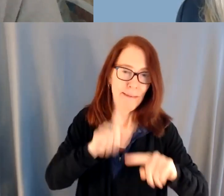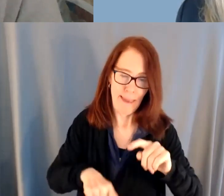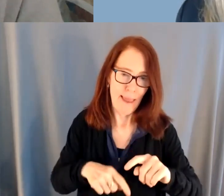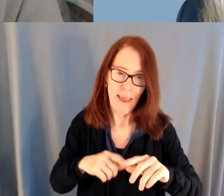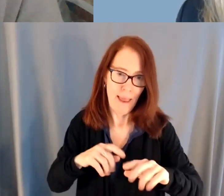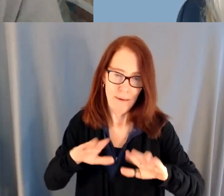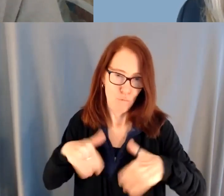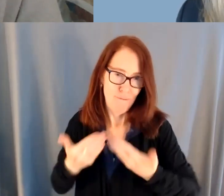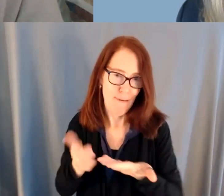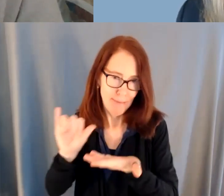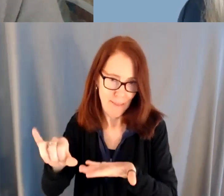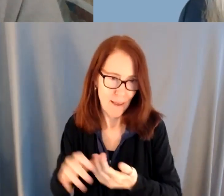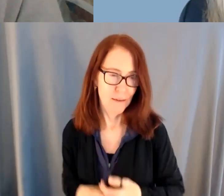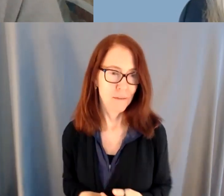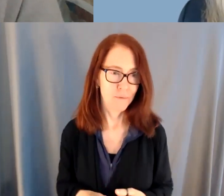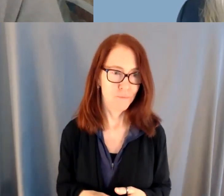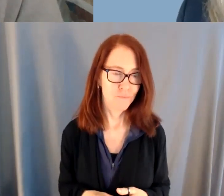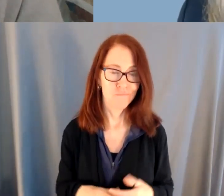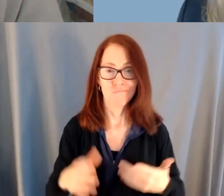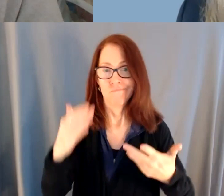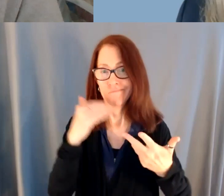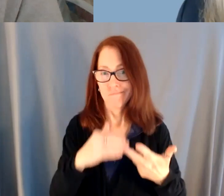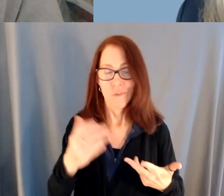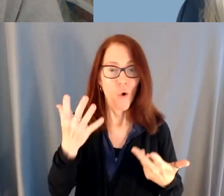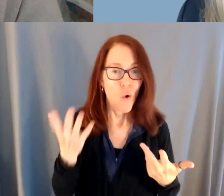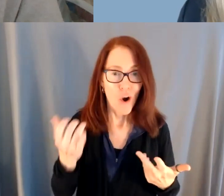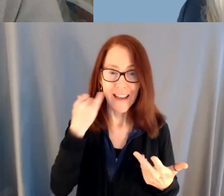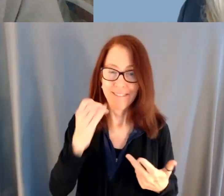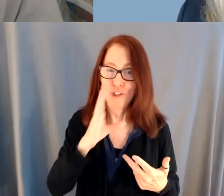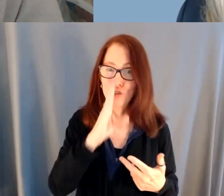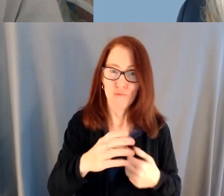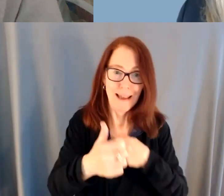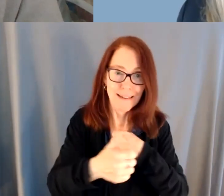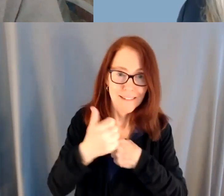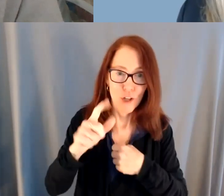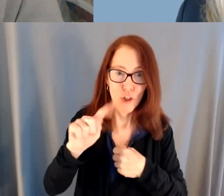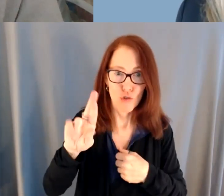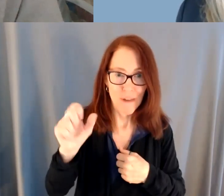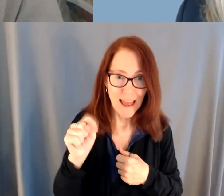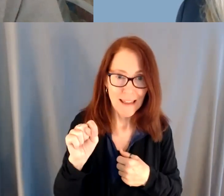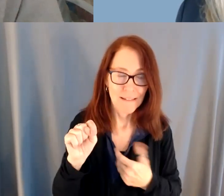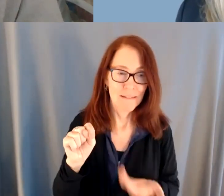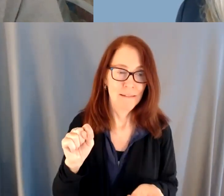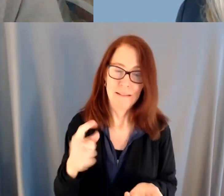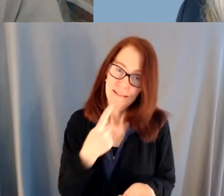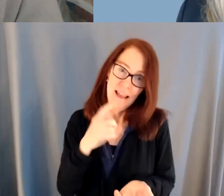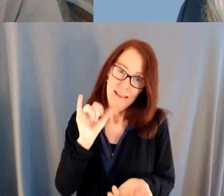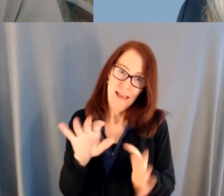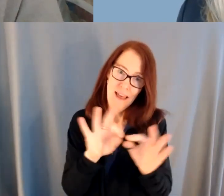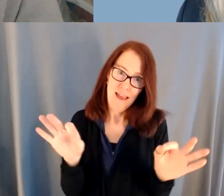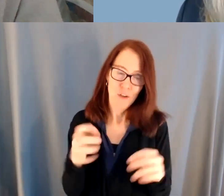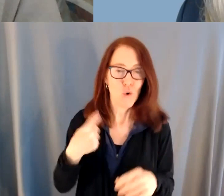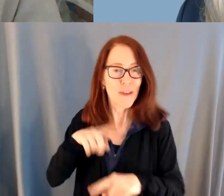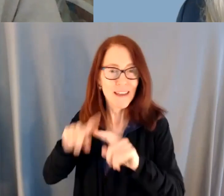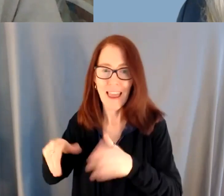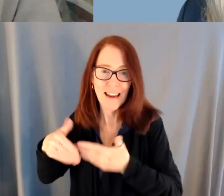If it would be a direct threat, you could say that, right? We can't allow you to bring your